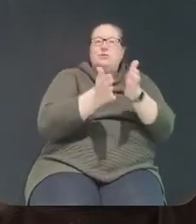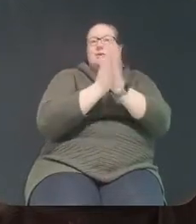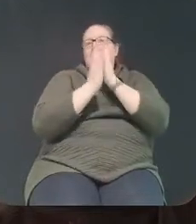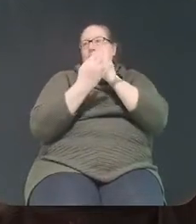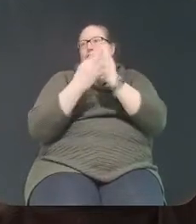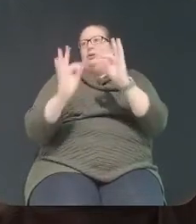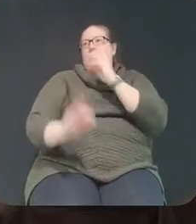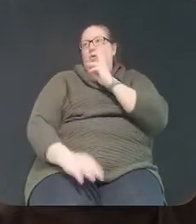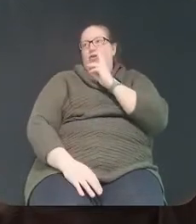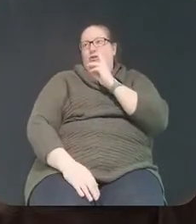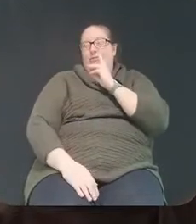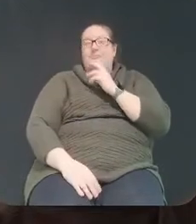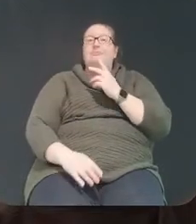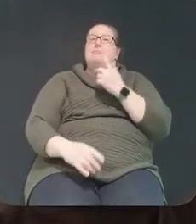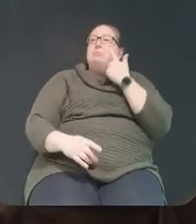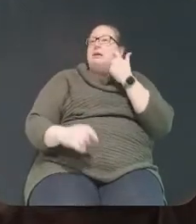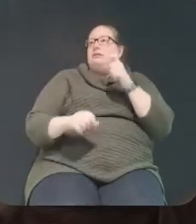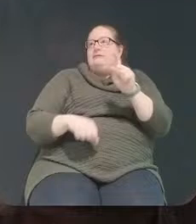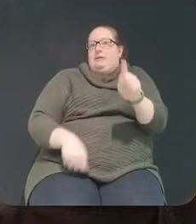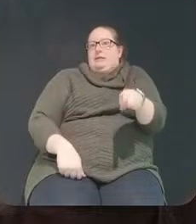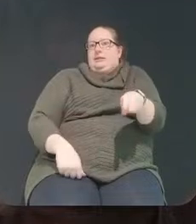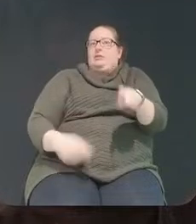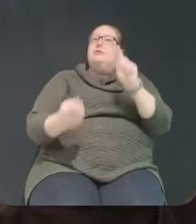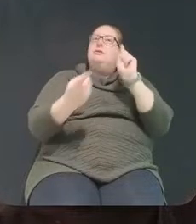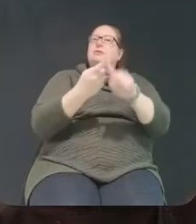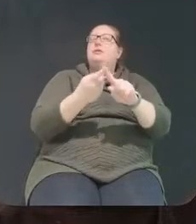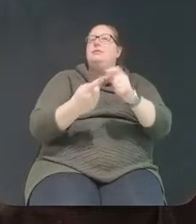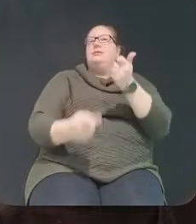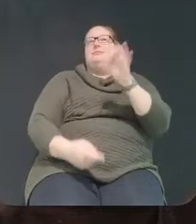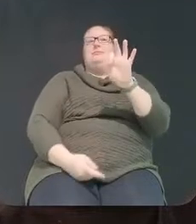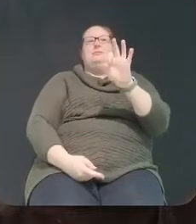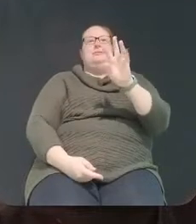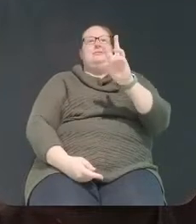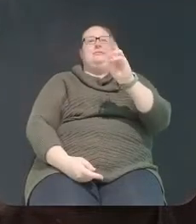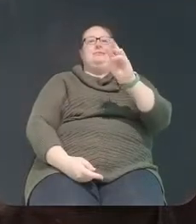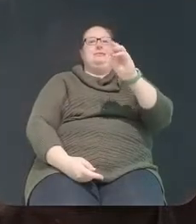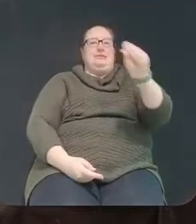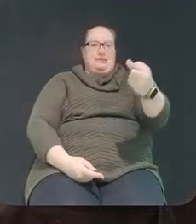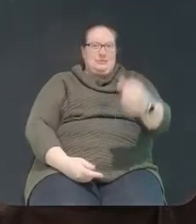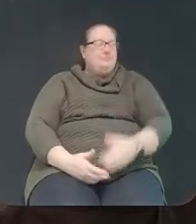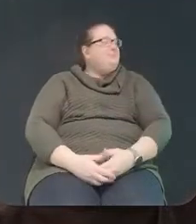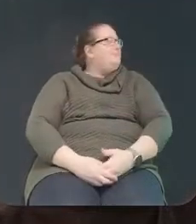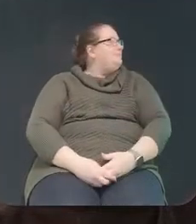water based on need, continuing into the 1960s.